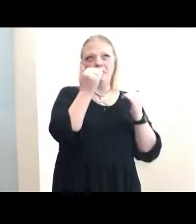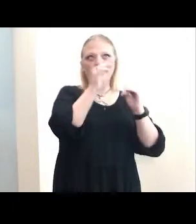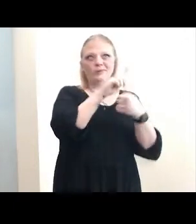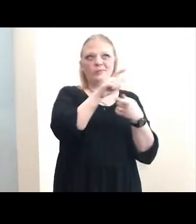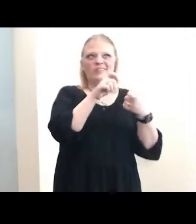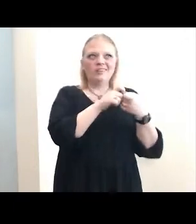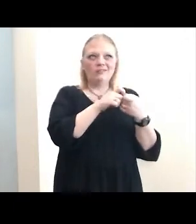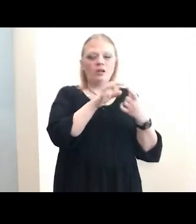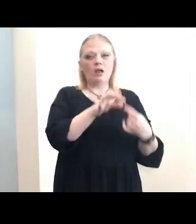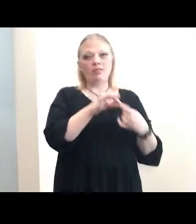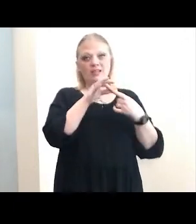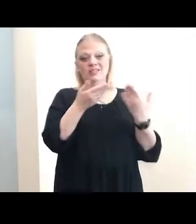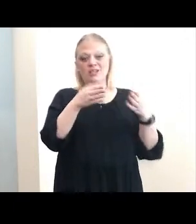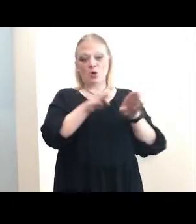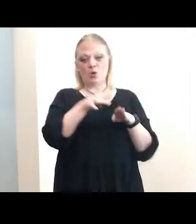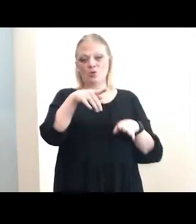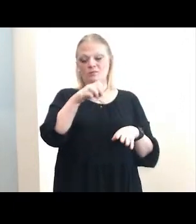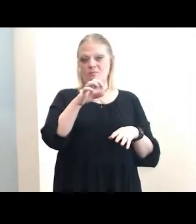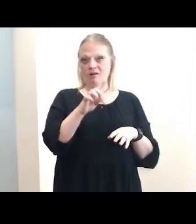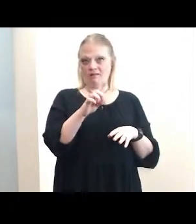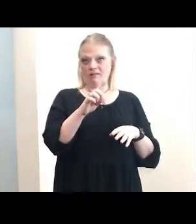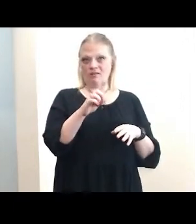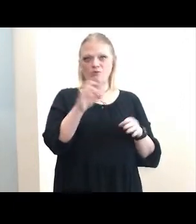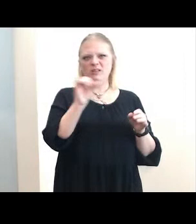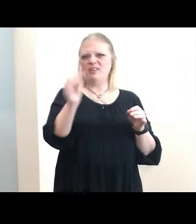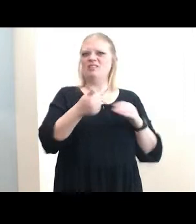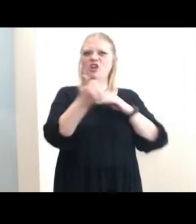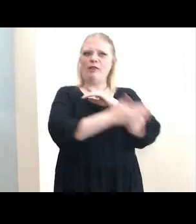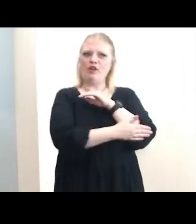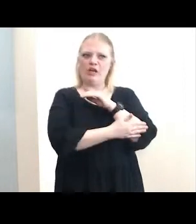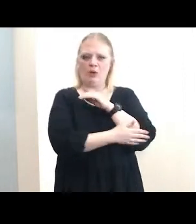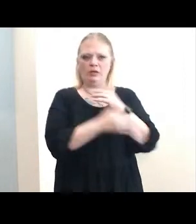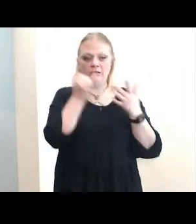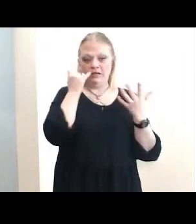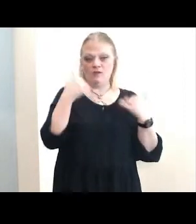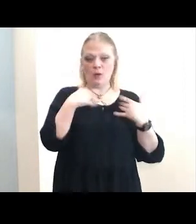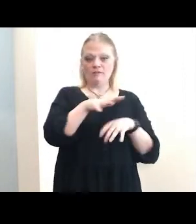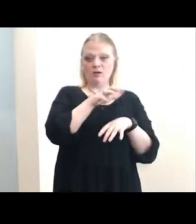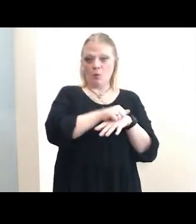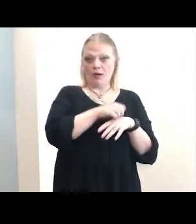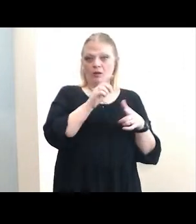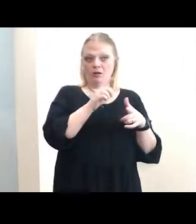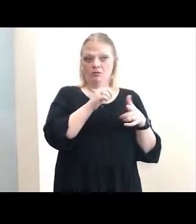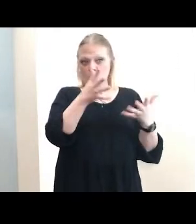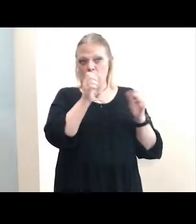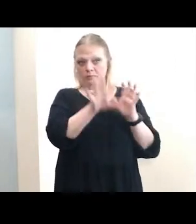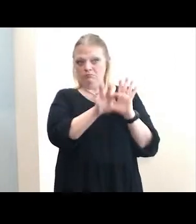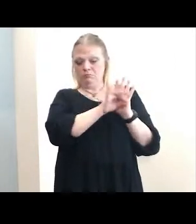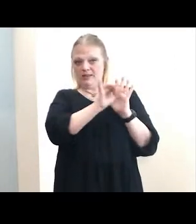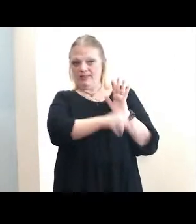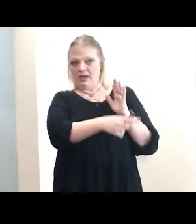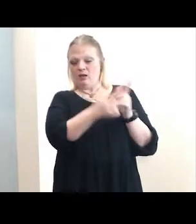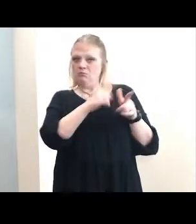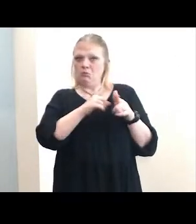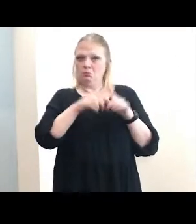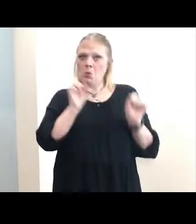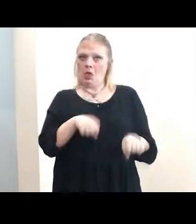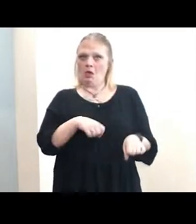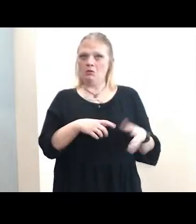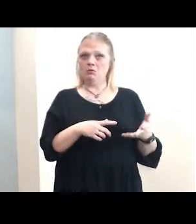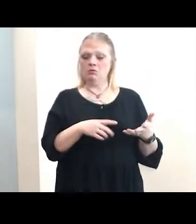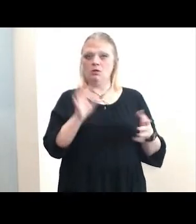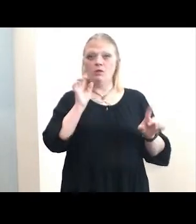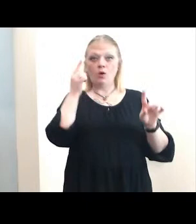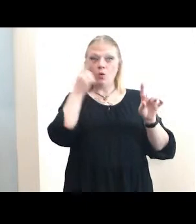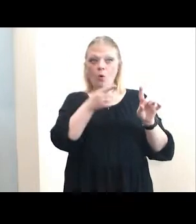doing a closed pod. So it would be like the other county sites. If you get an appointment and you want to choose that site, you could go there. Our